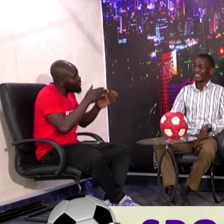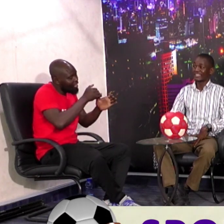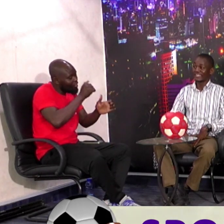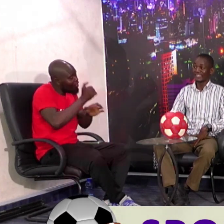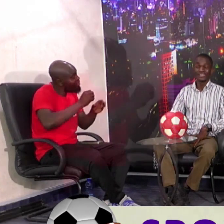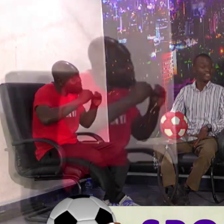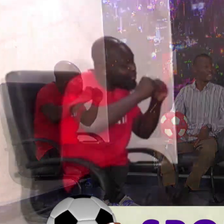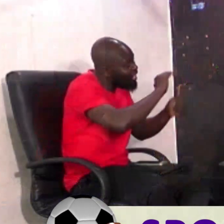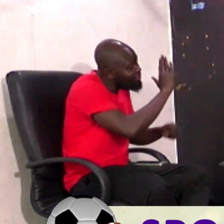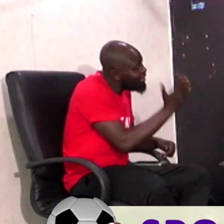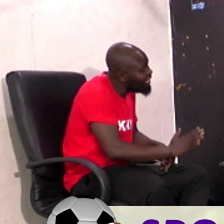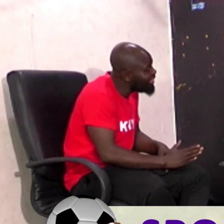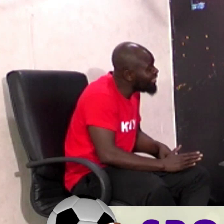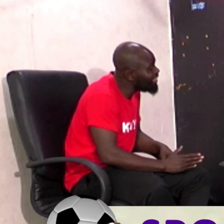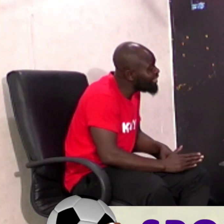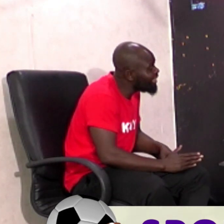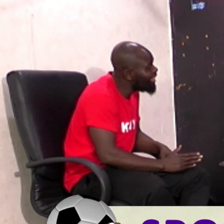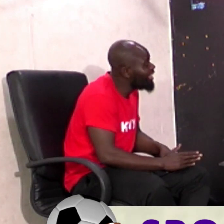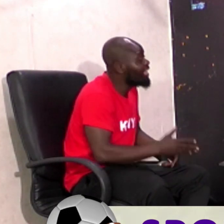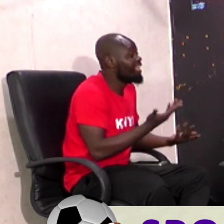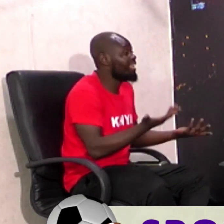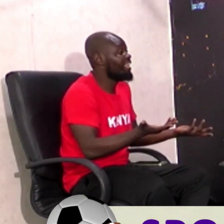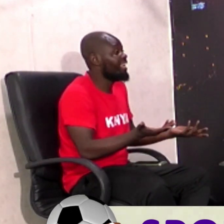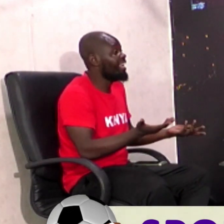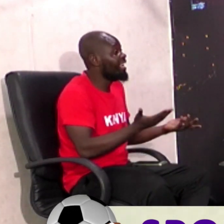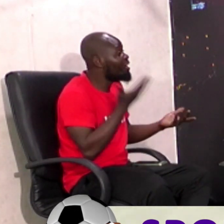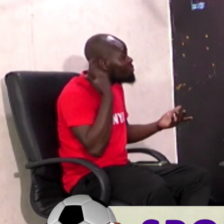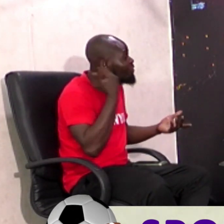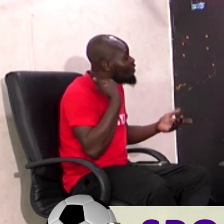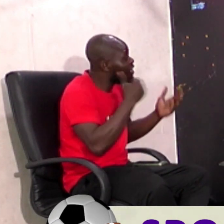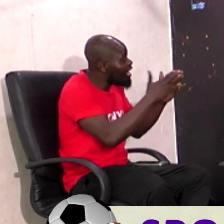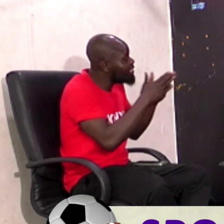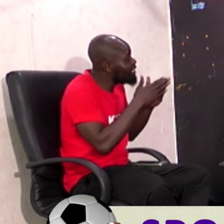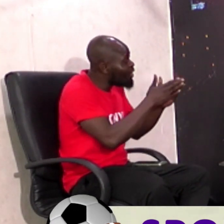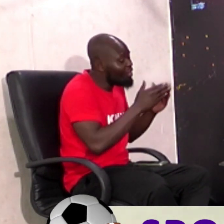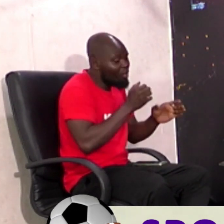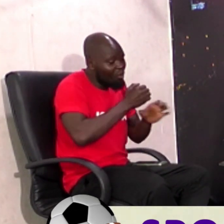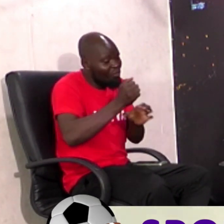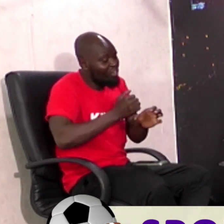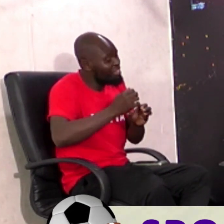But remember, Arsenal have never